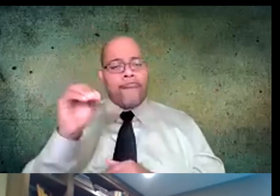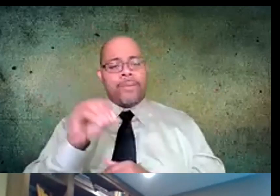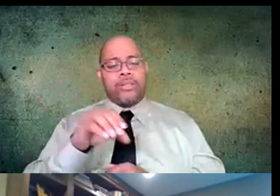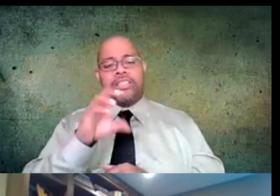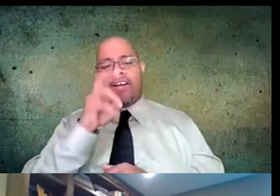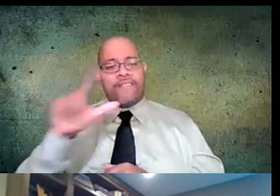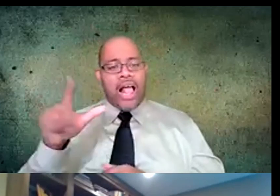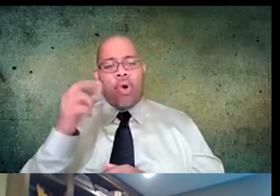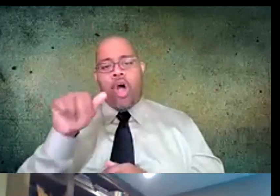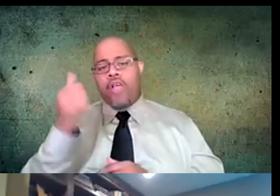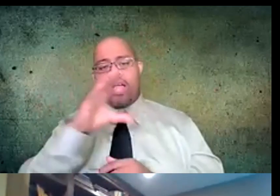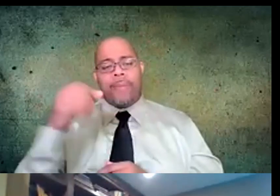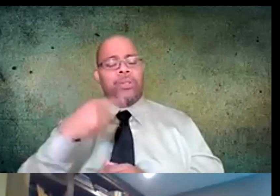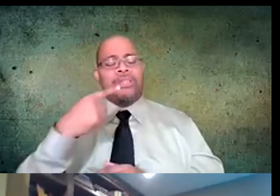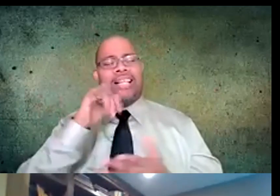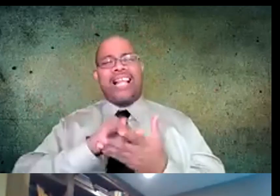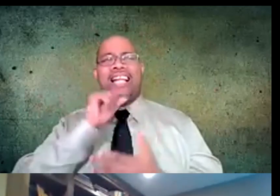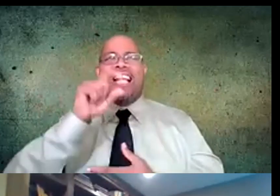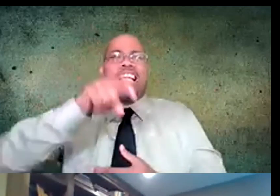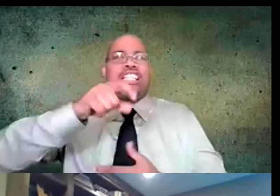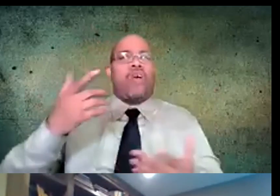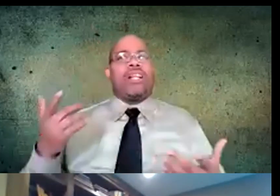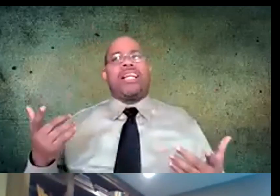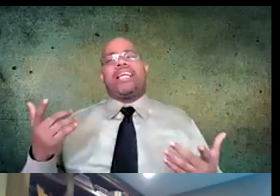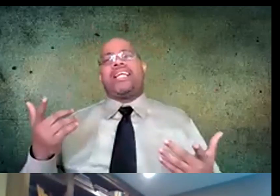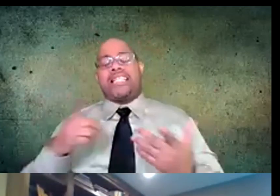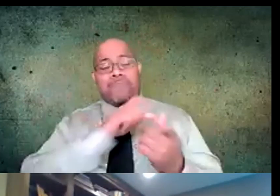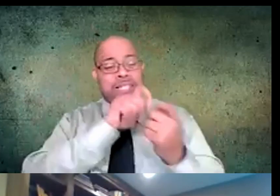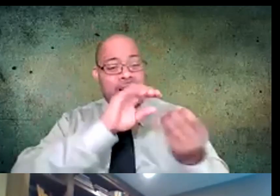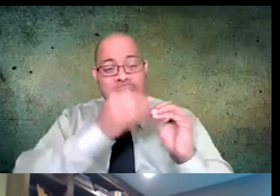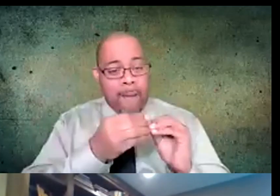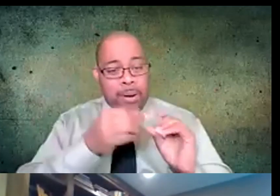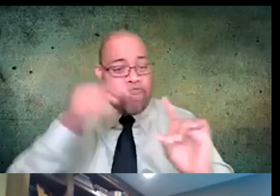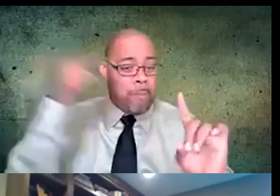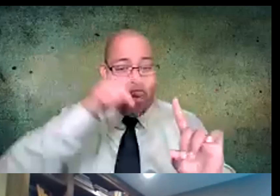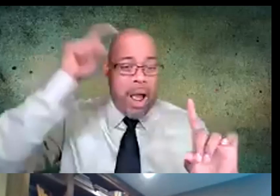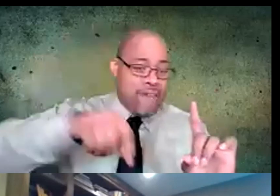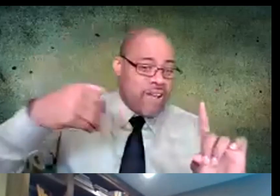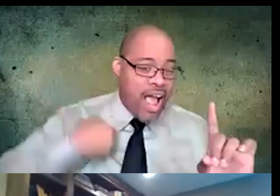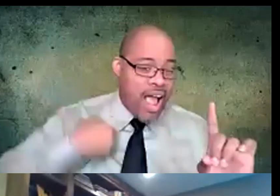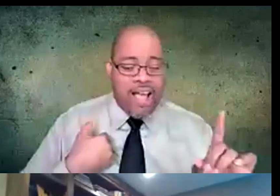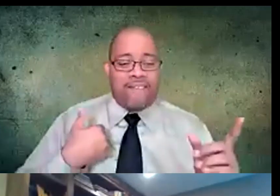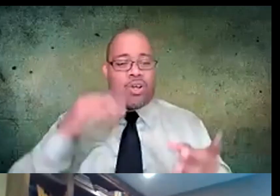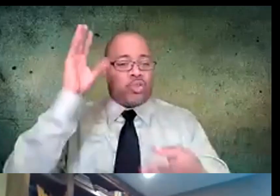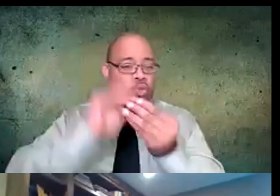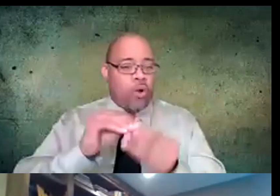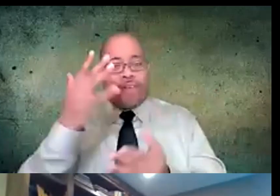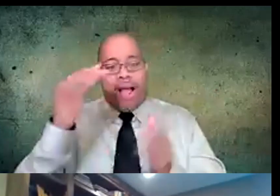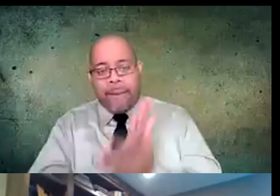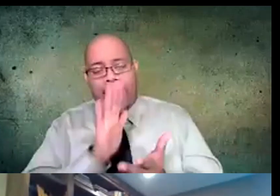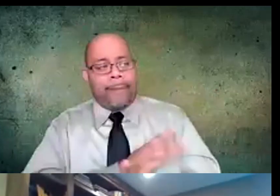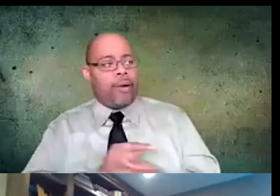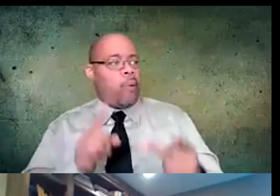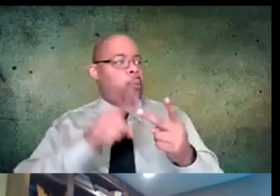companies, I would say there isn't necessarily a specified number that you have to have. Total of 5 papers, one